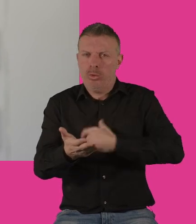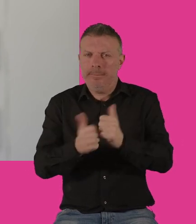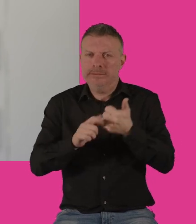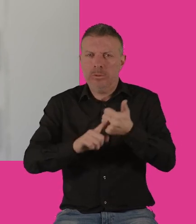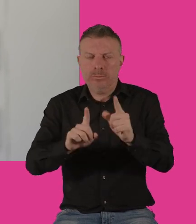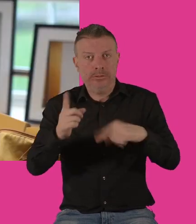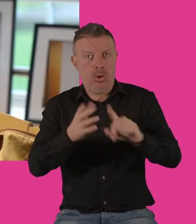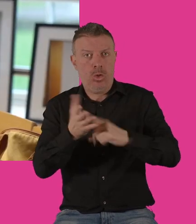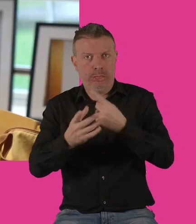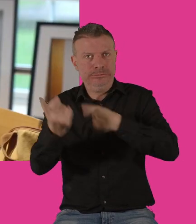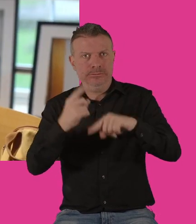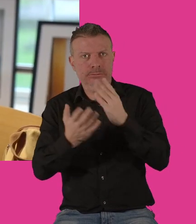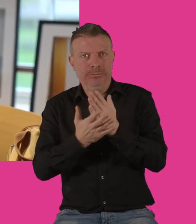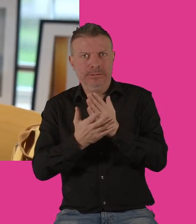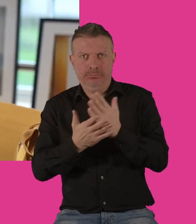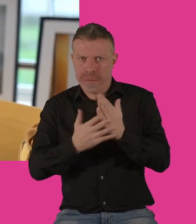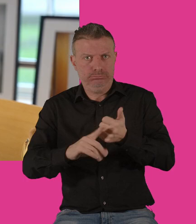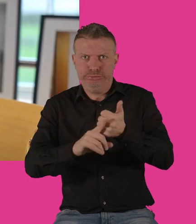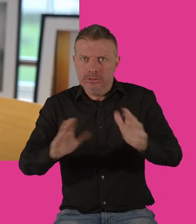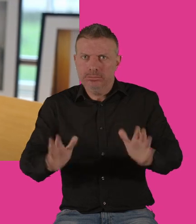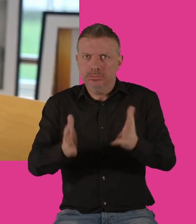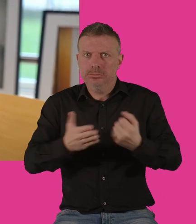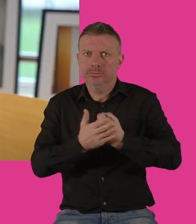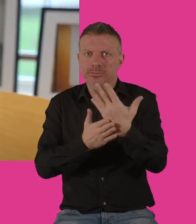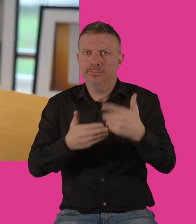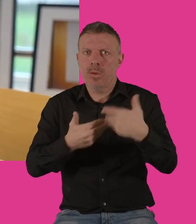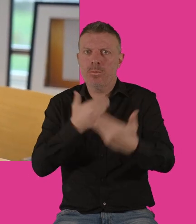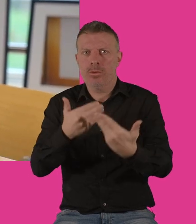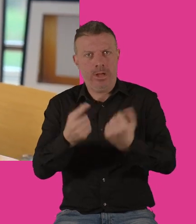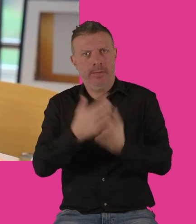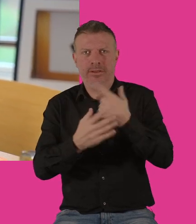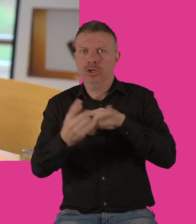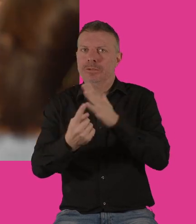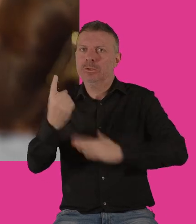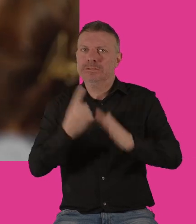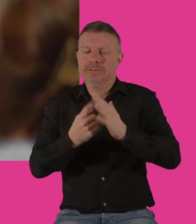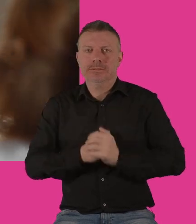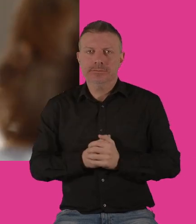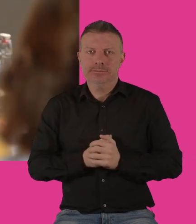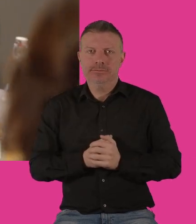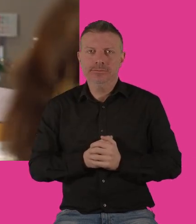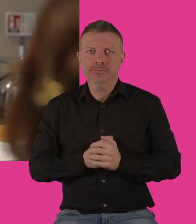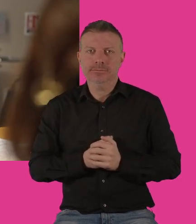and certainly local authorities are very much up for enabling that to happen in our communities.